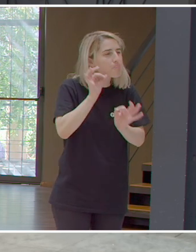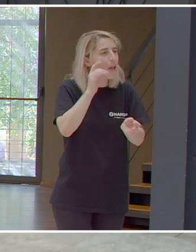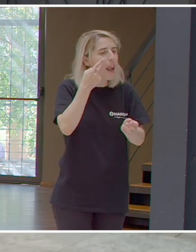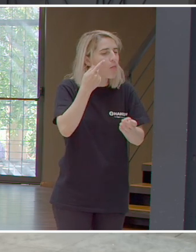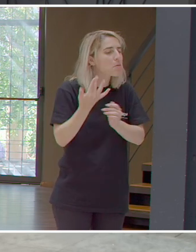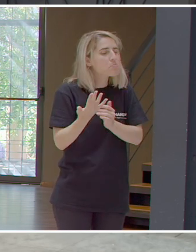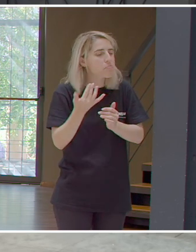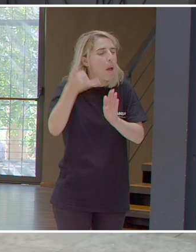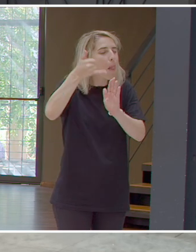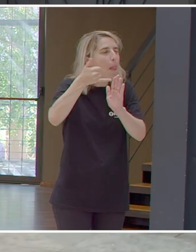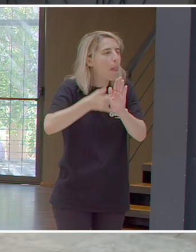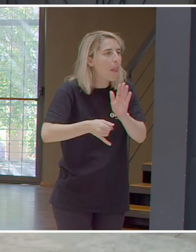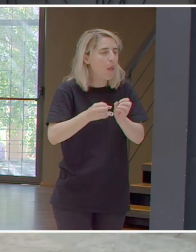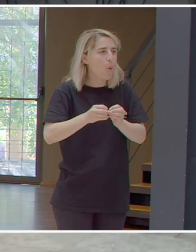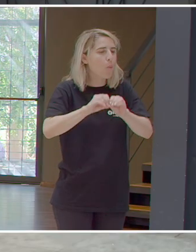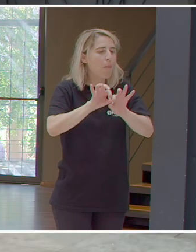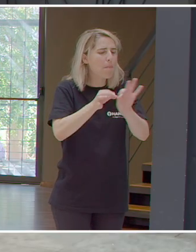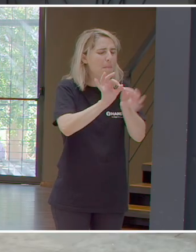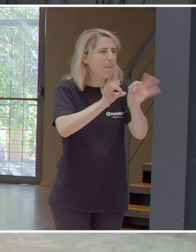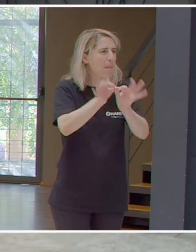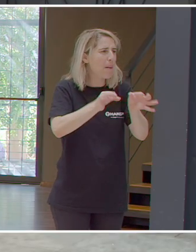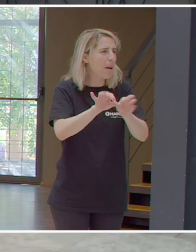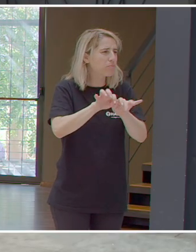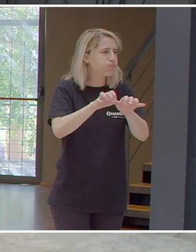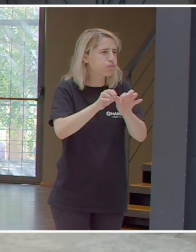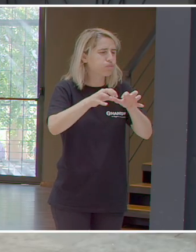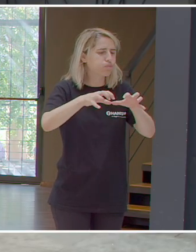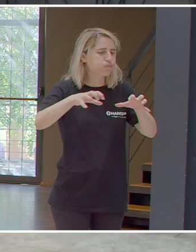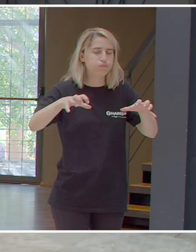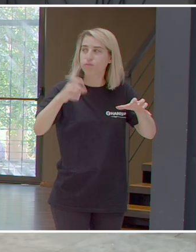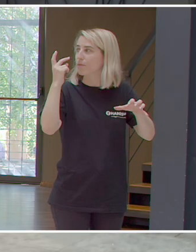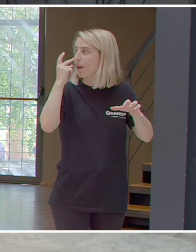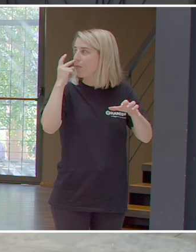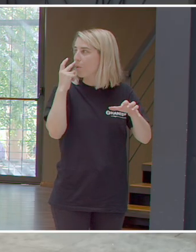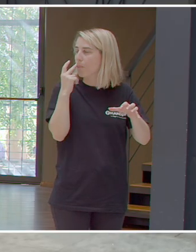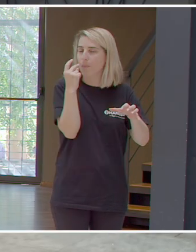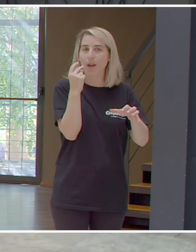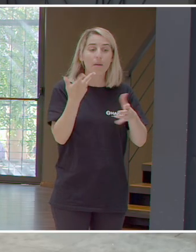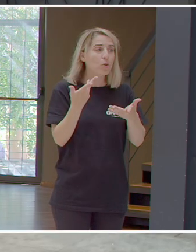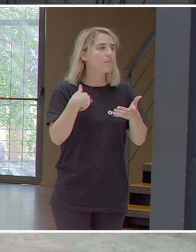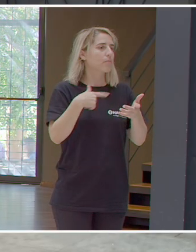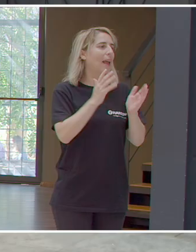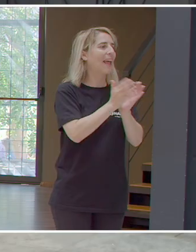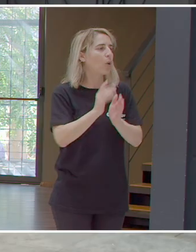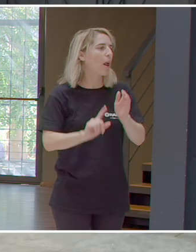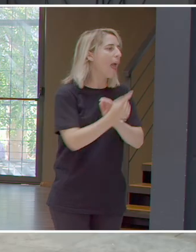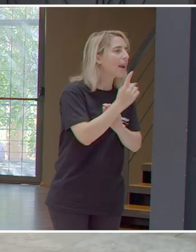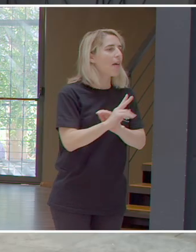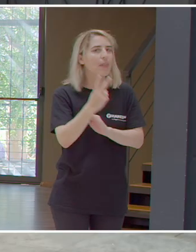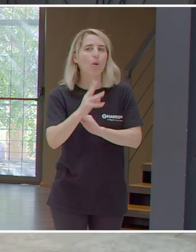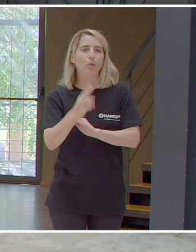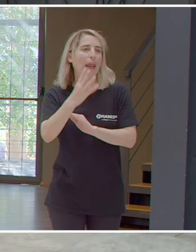how deeply the tumor cells penetrate the colon wall to determine a tumor category, to then give